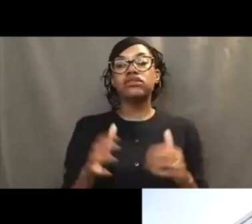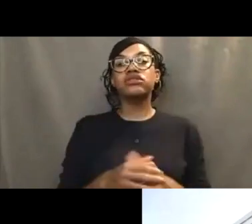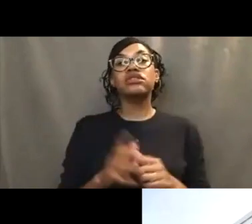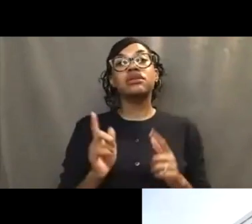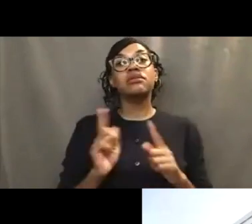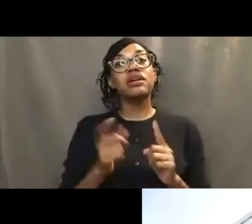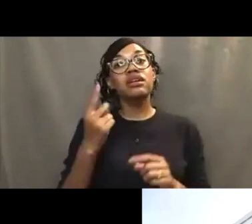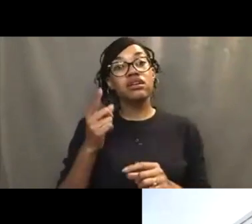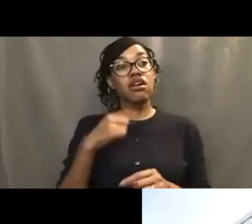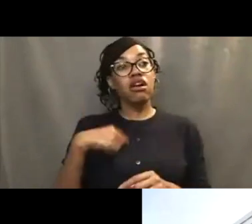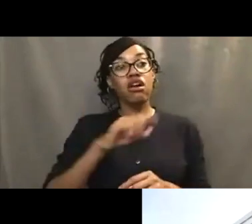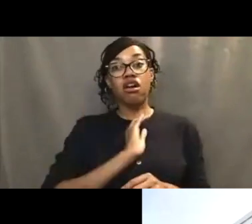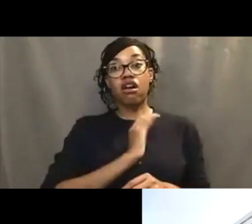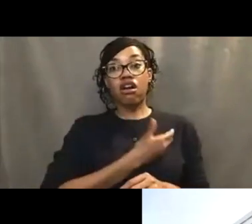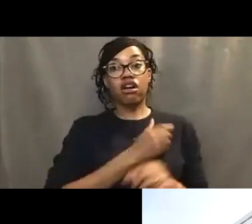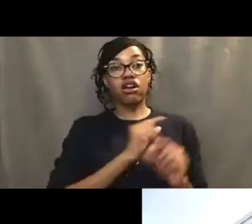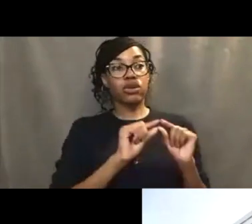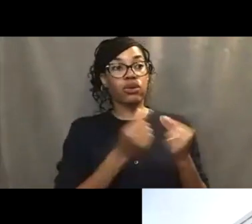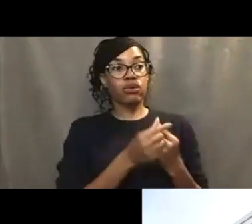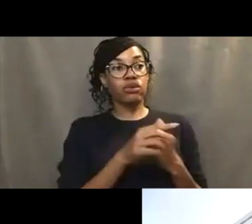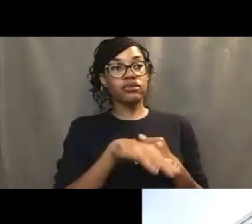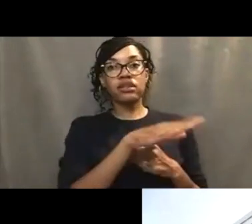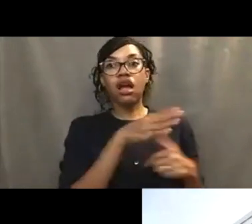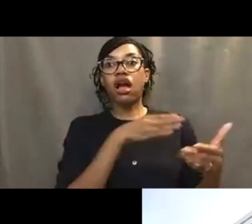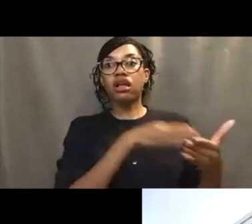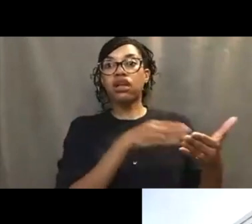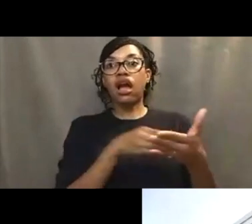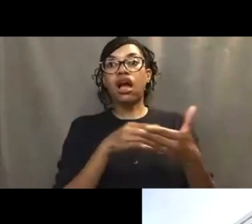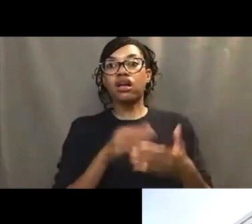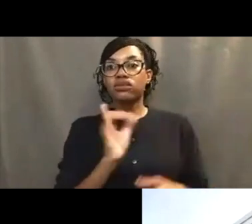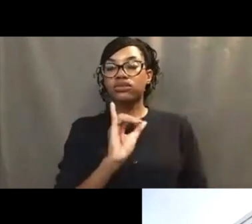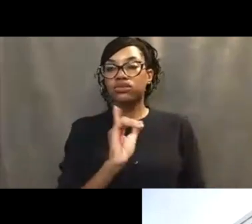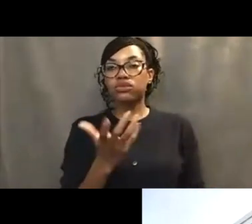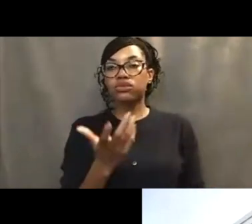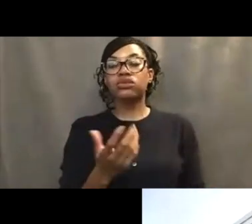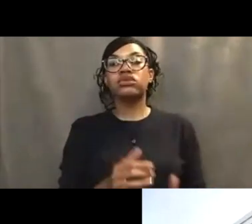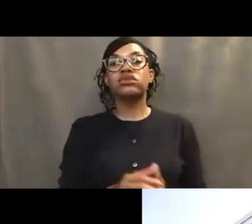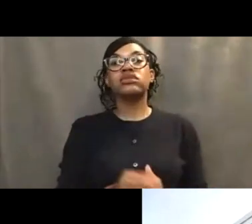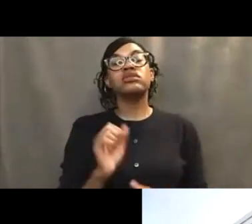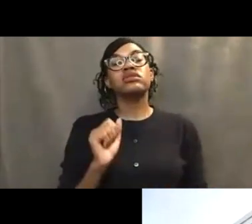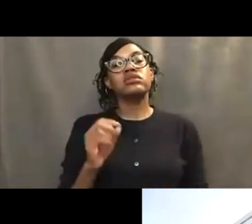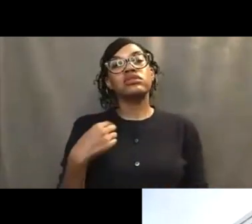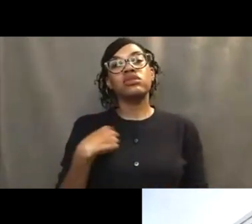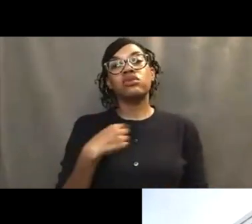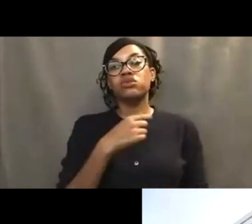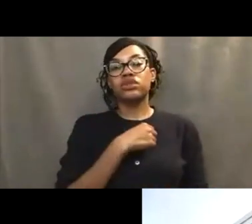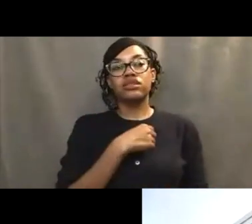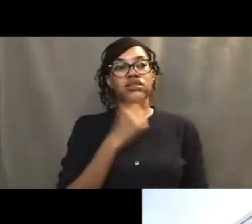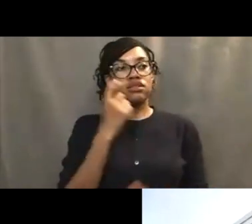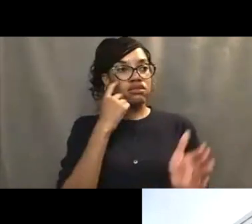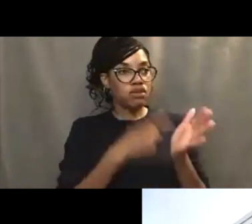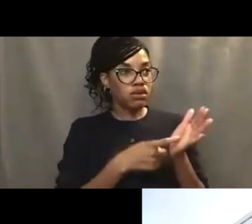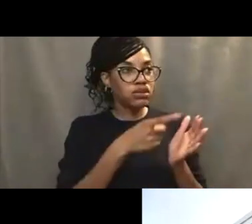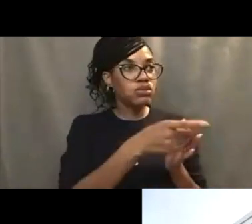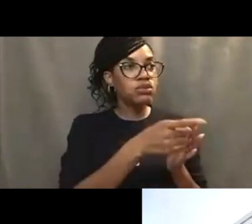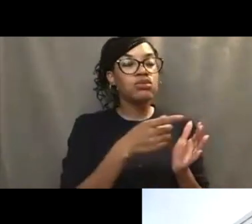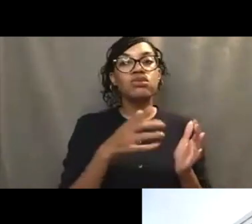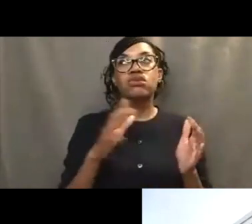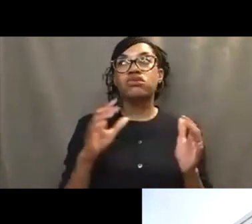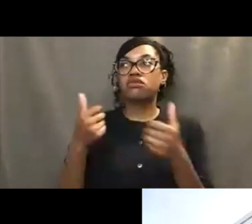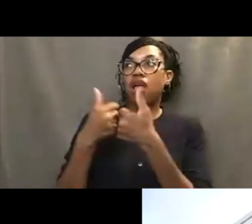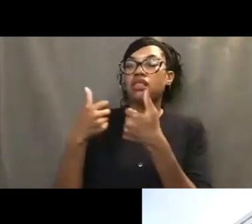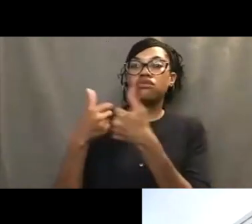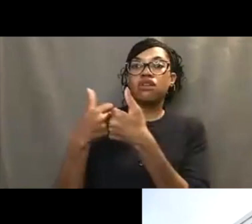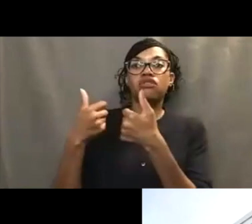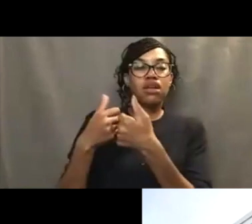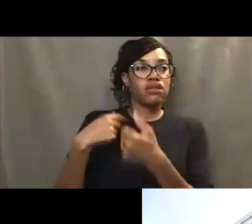with. And so, you know, it's the basis of organizing. We got to work together. We